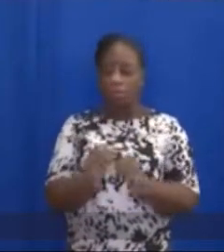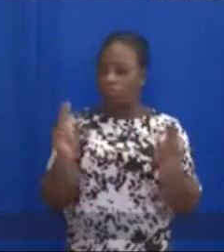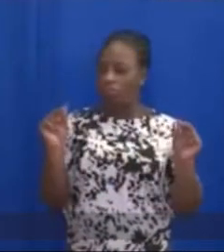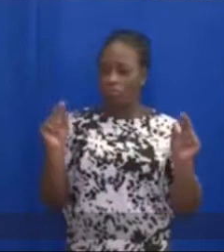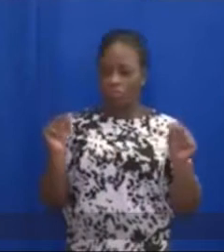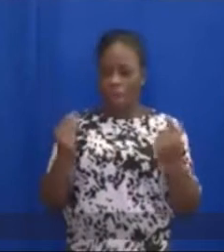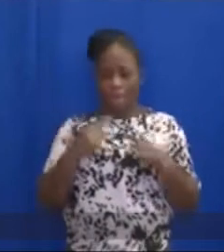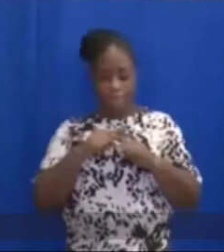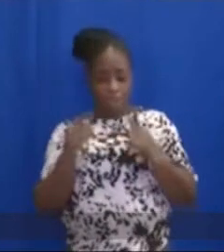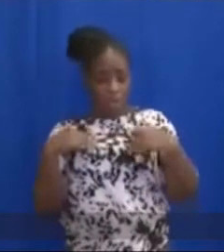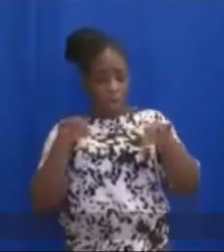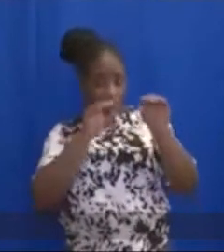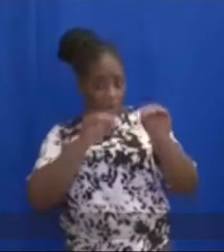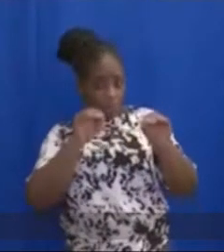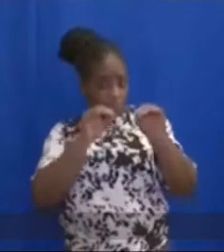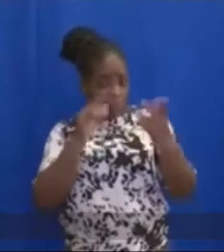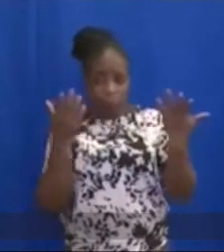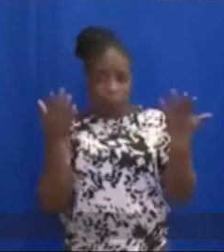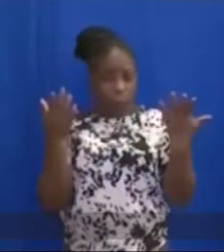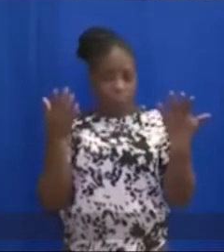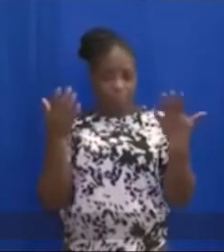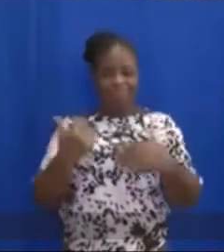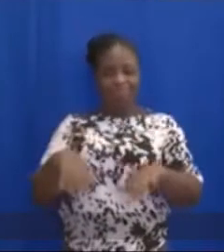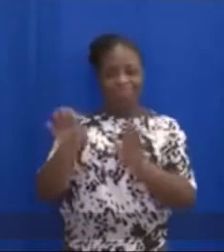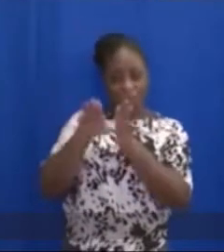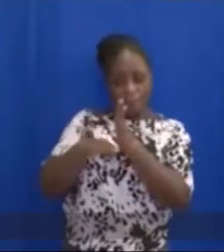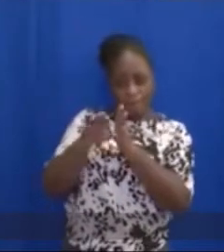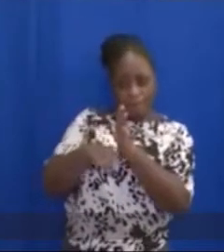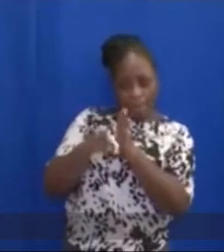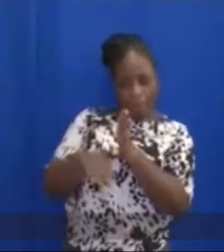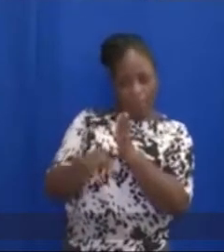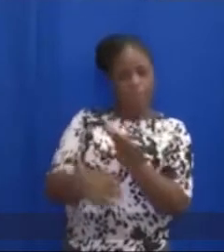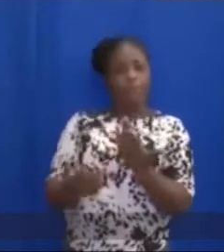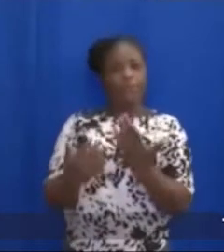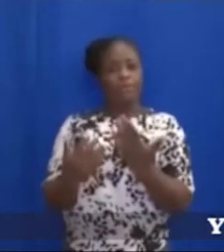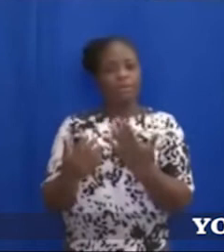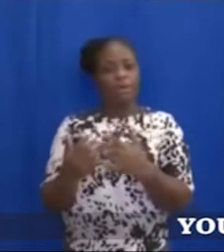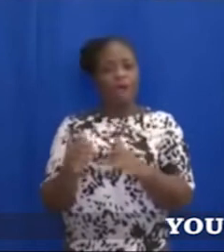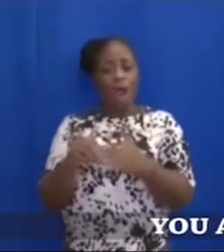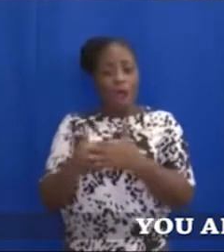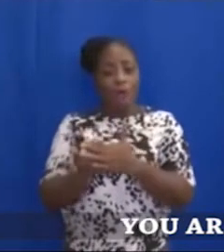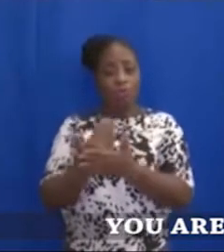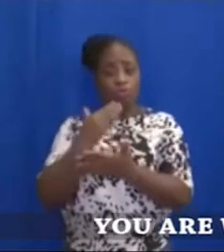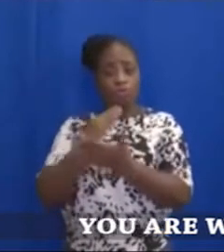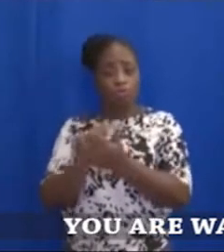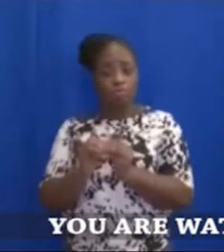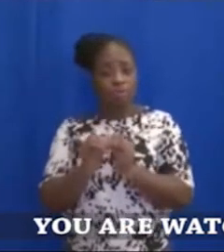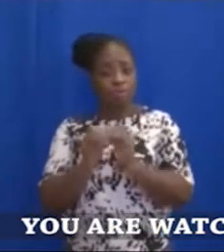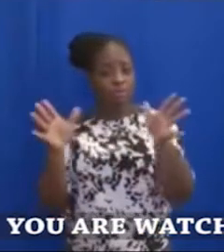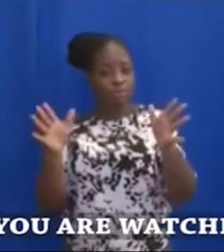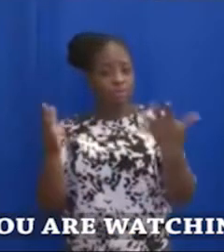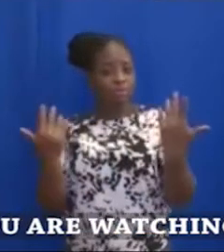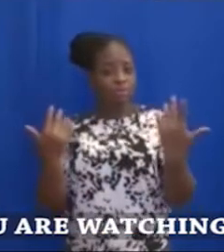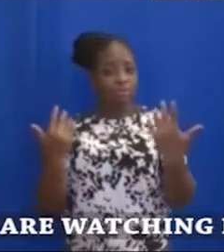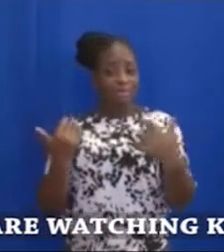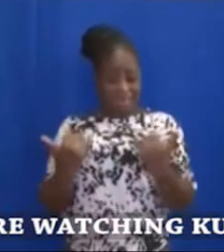however, is that a reduction in compliance with the preventive protocols account for the increase